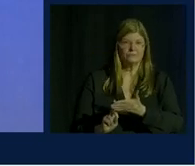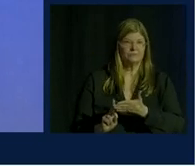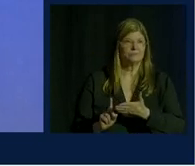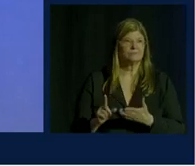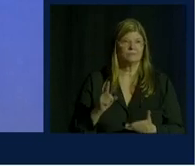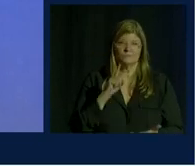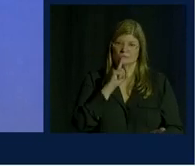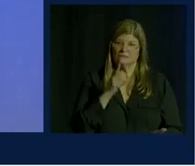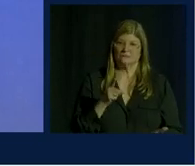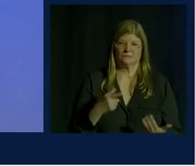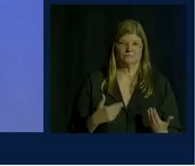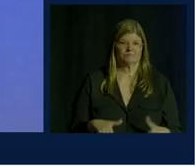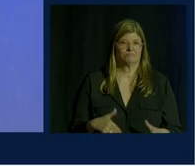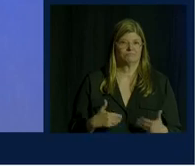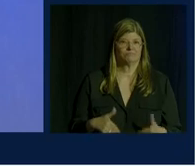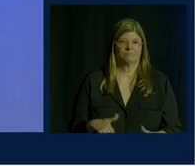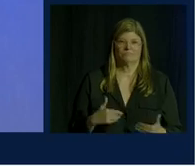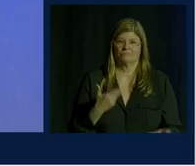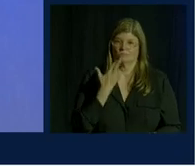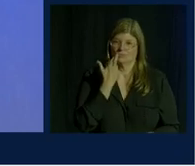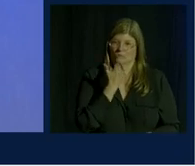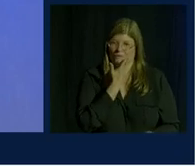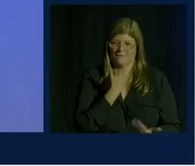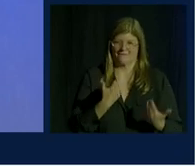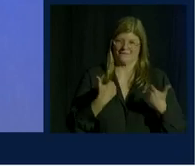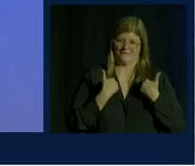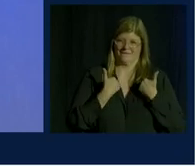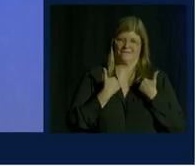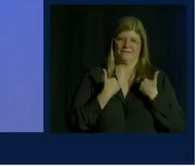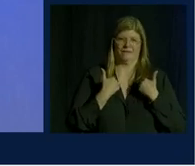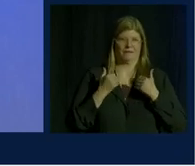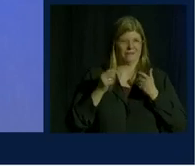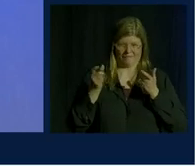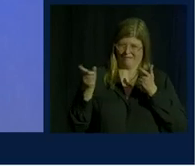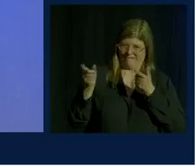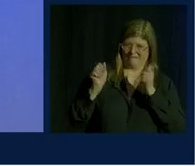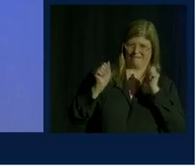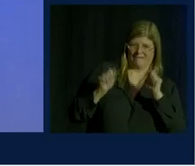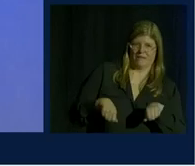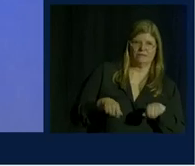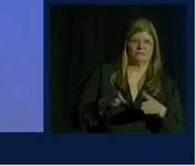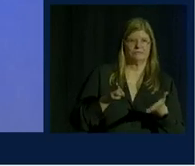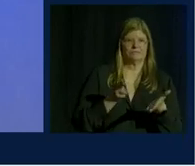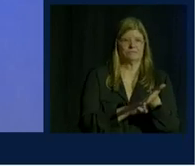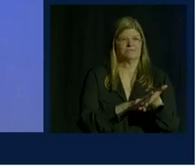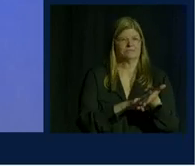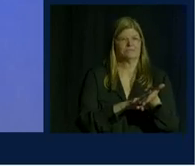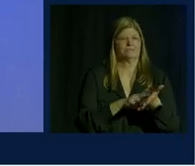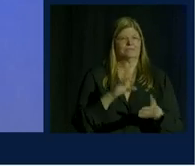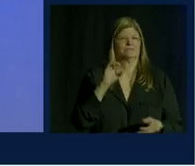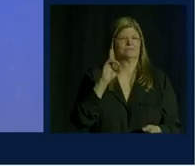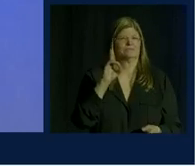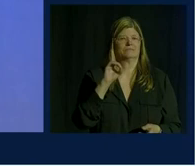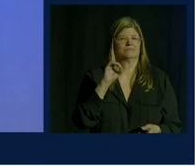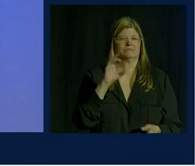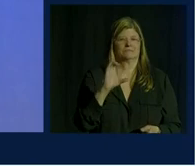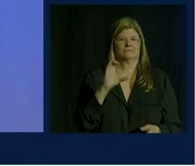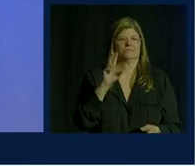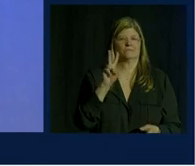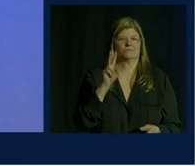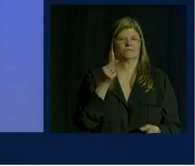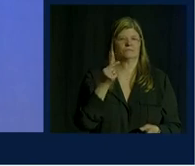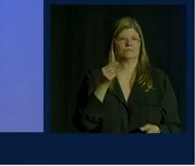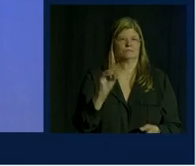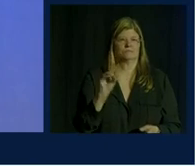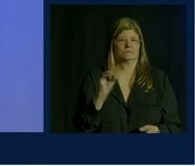restaurateurs, businesses have the ability to sign on to DC.gov with a minimal expense to themselves or